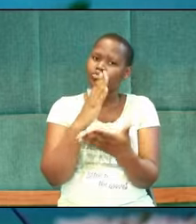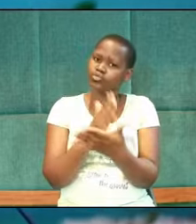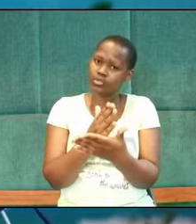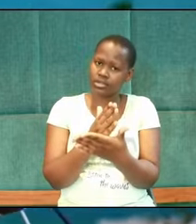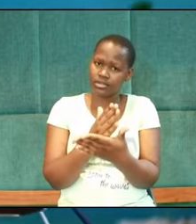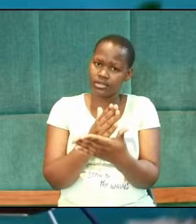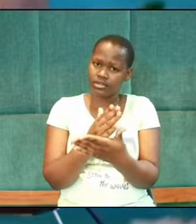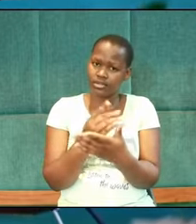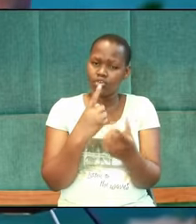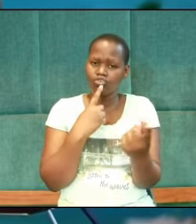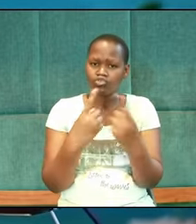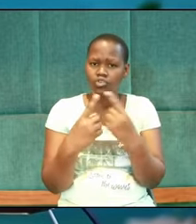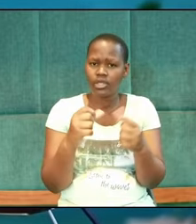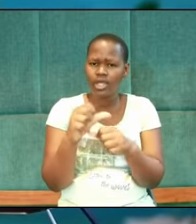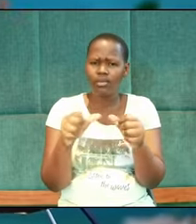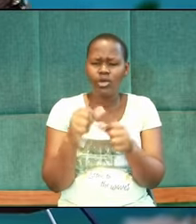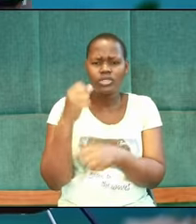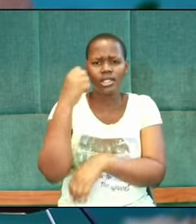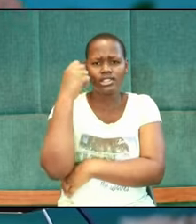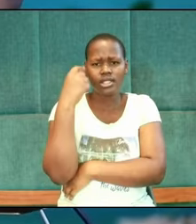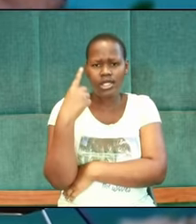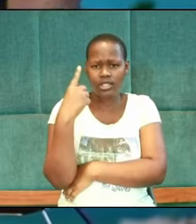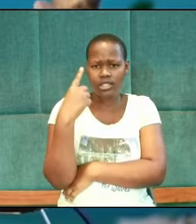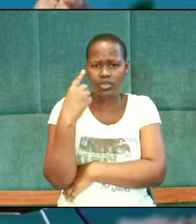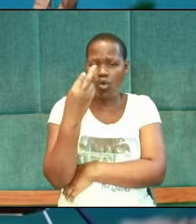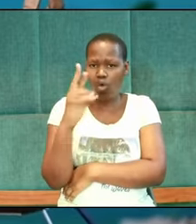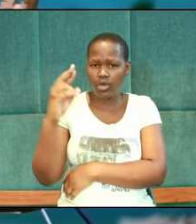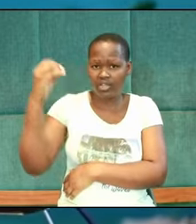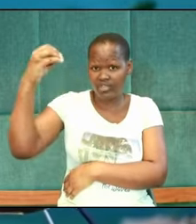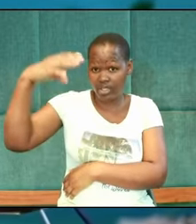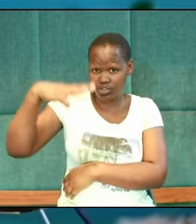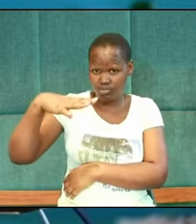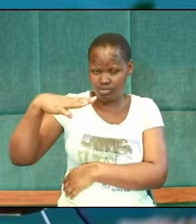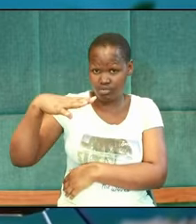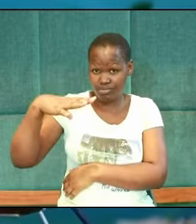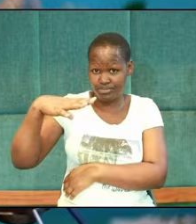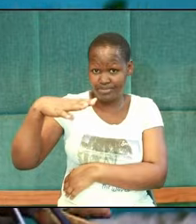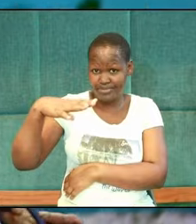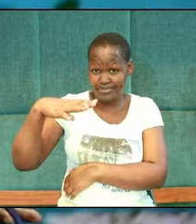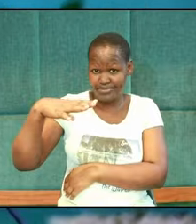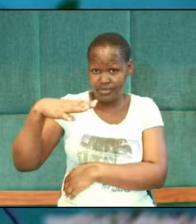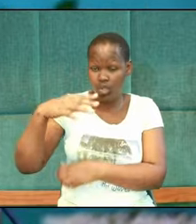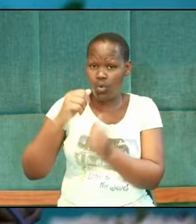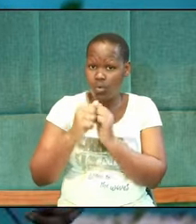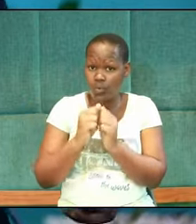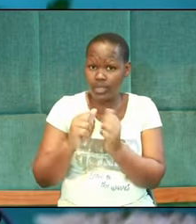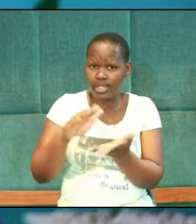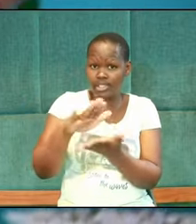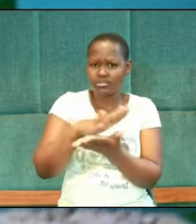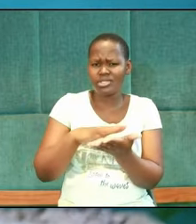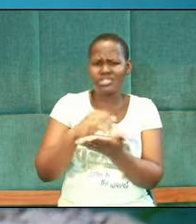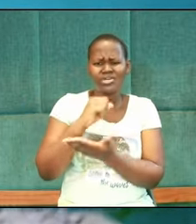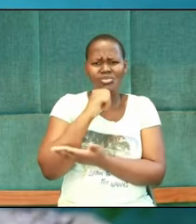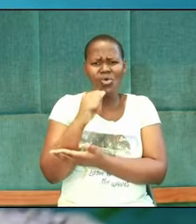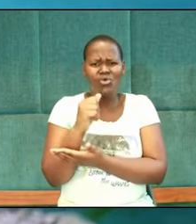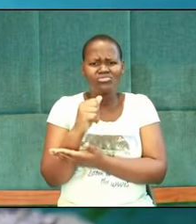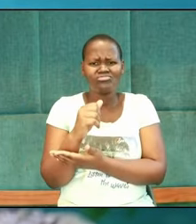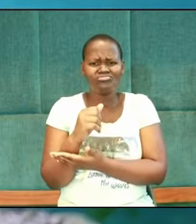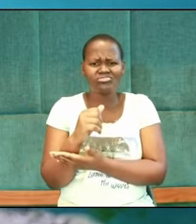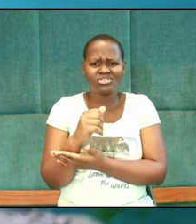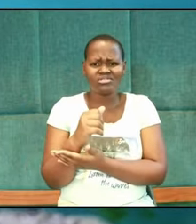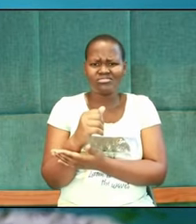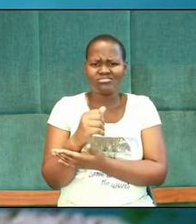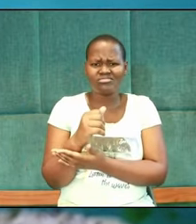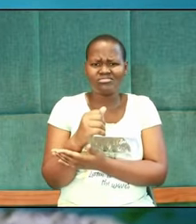talking about an understanding or a revelation that is based not on shallow